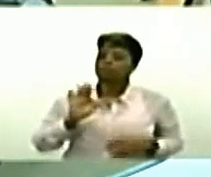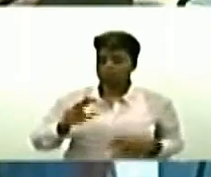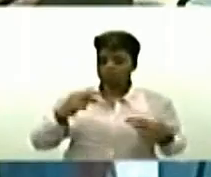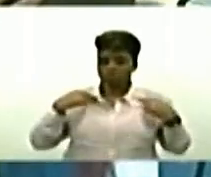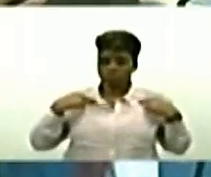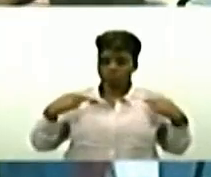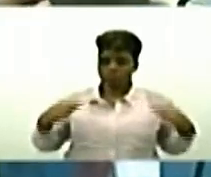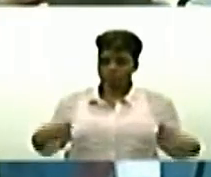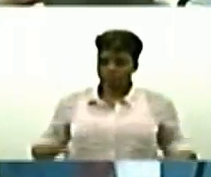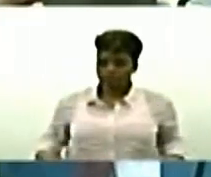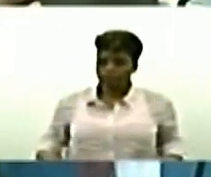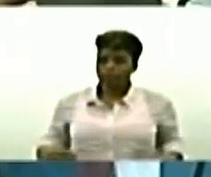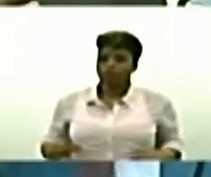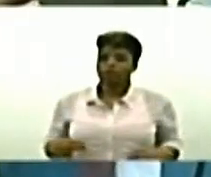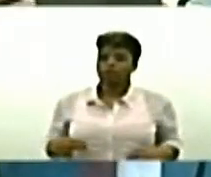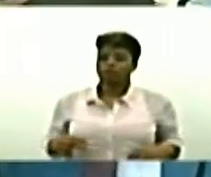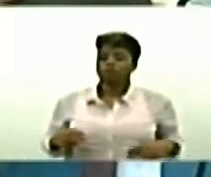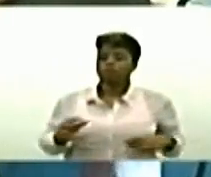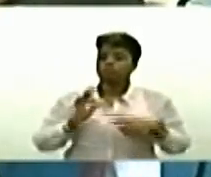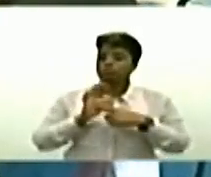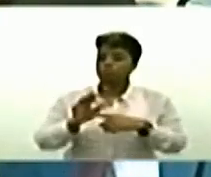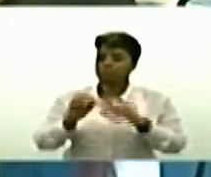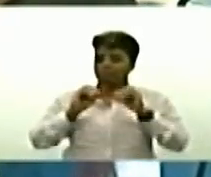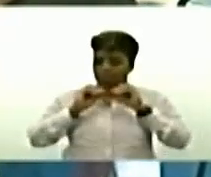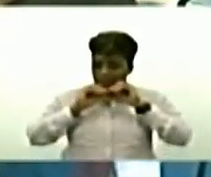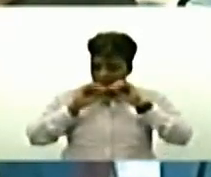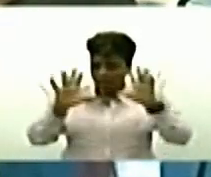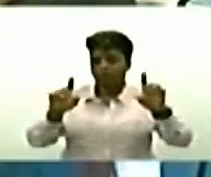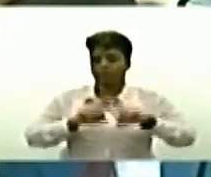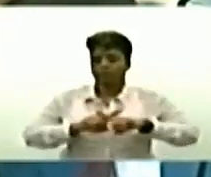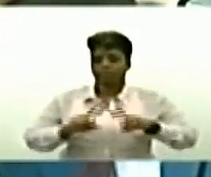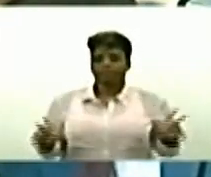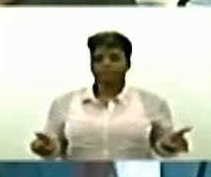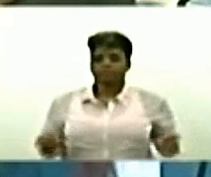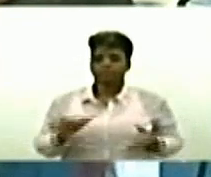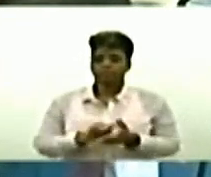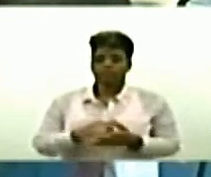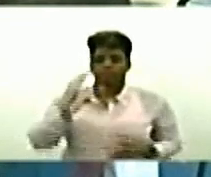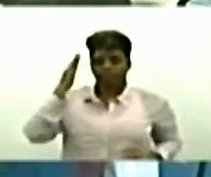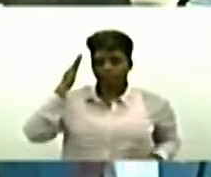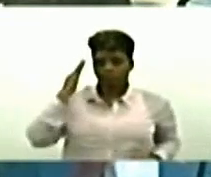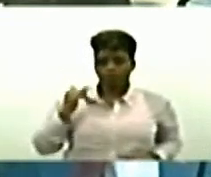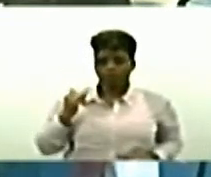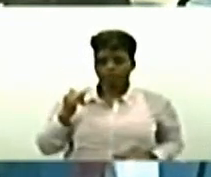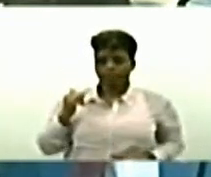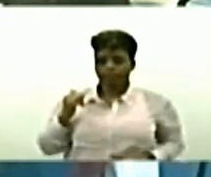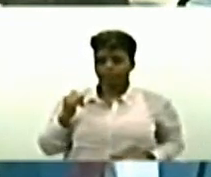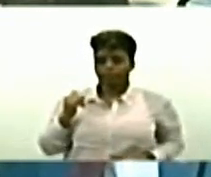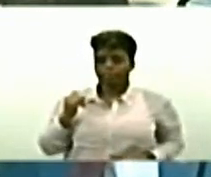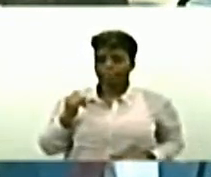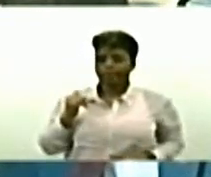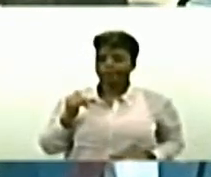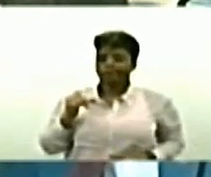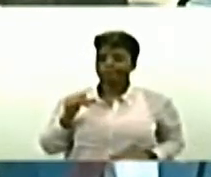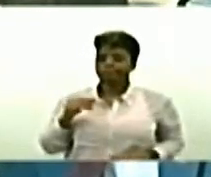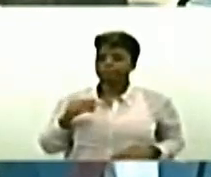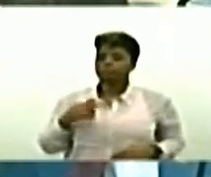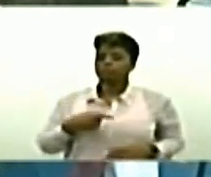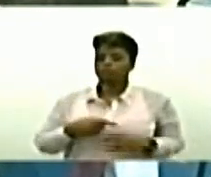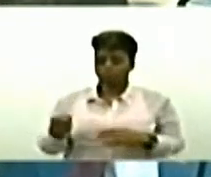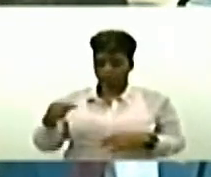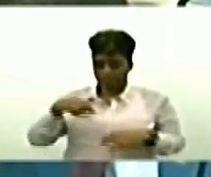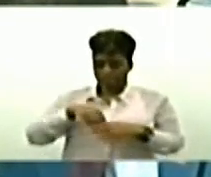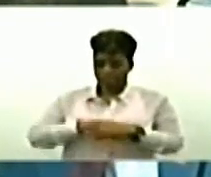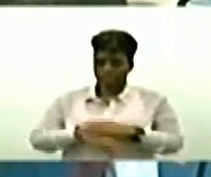clearly sets out a stark difference, and hence the reason why those contained within the bill